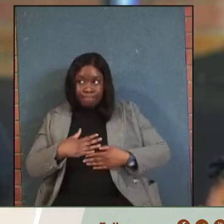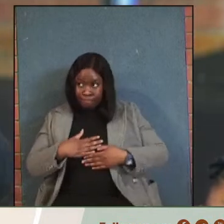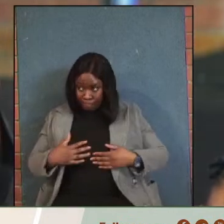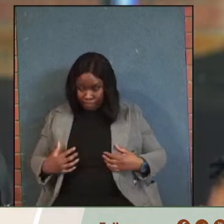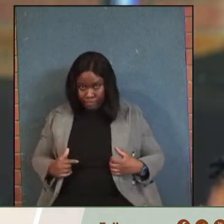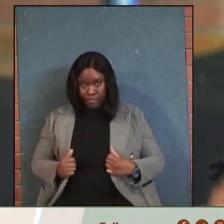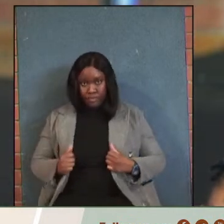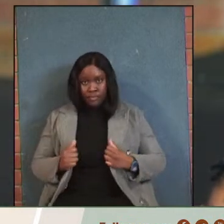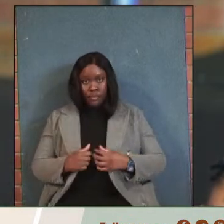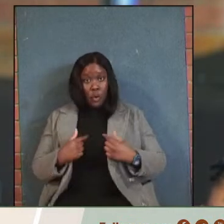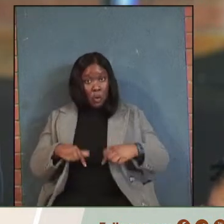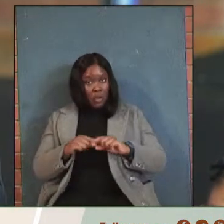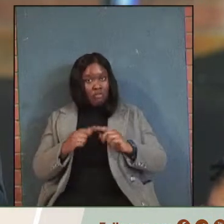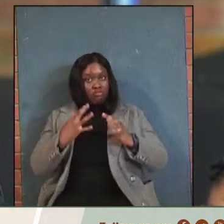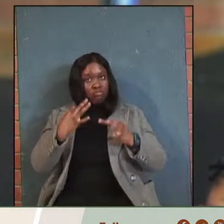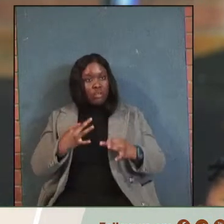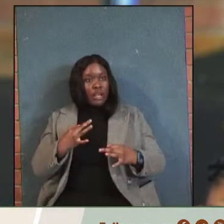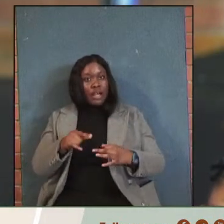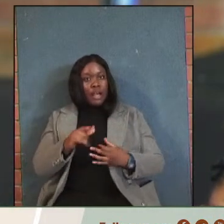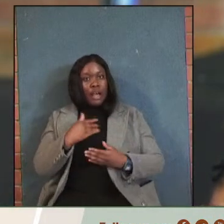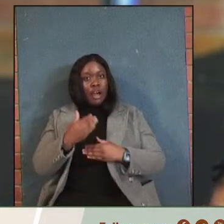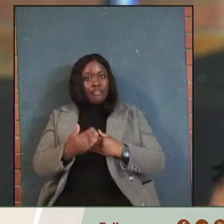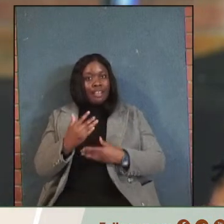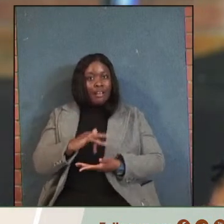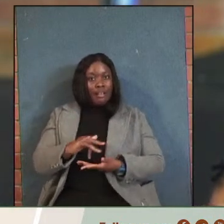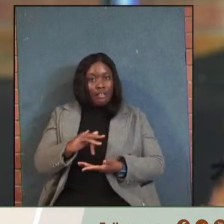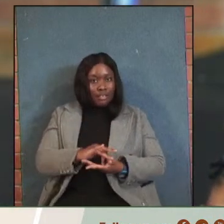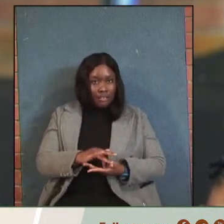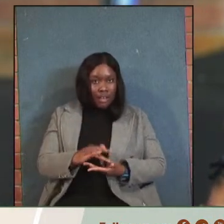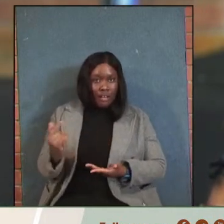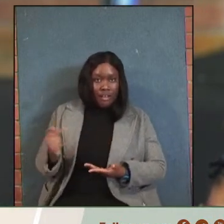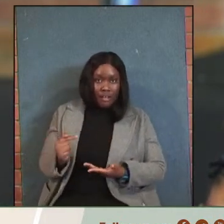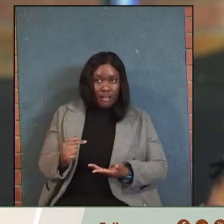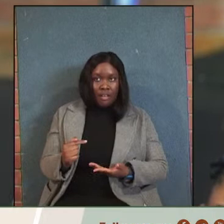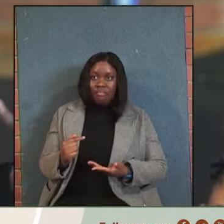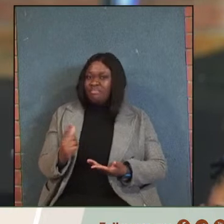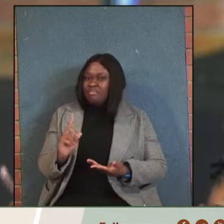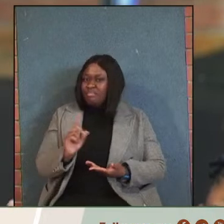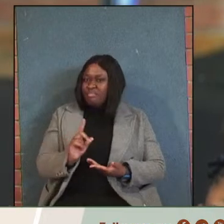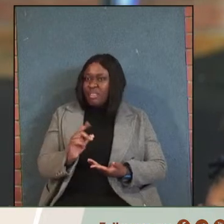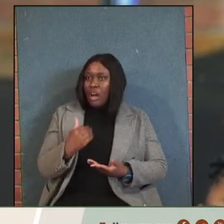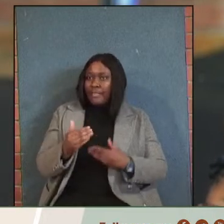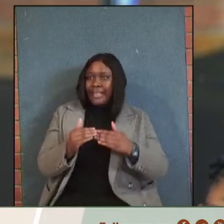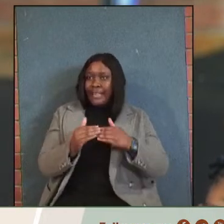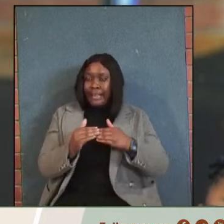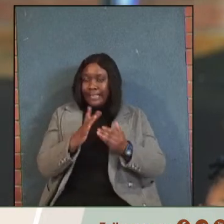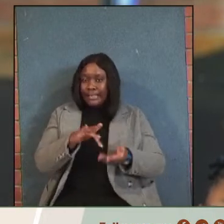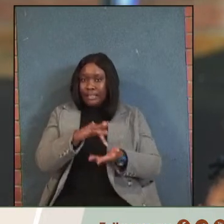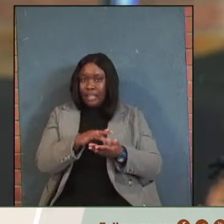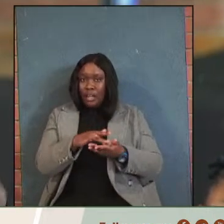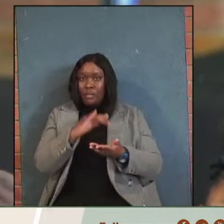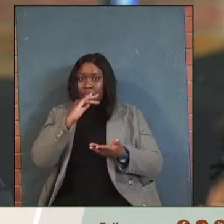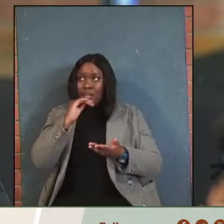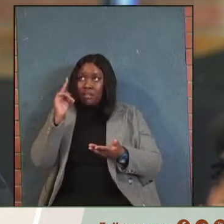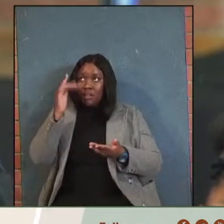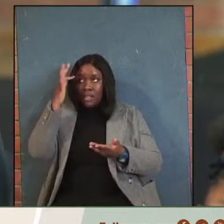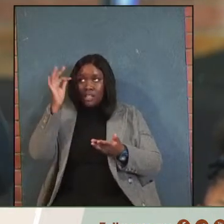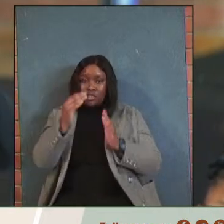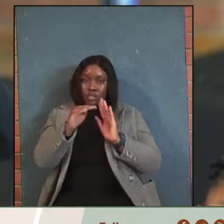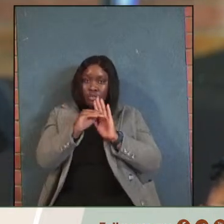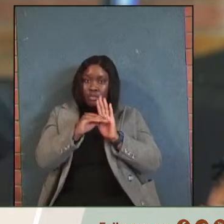what an aftercare is, the advantages and the disadvantages. But now, what do we recommend the government do and implement